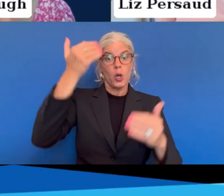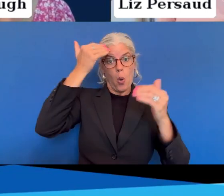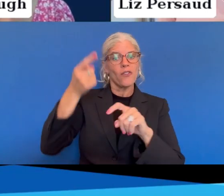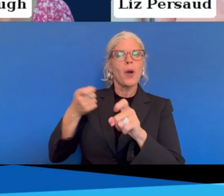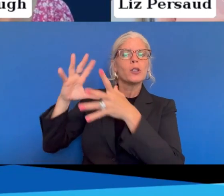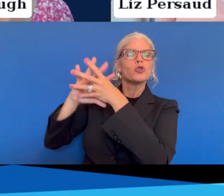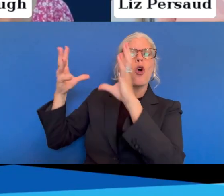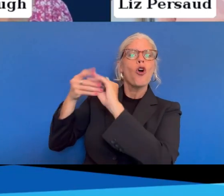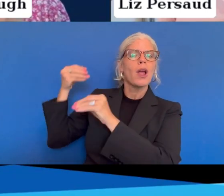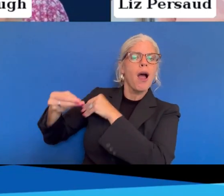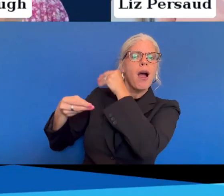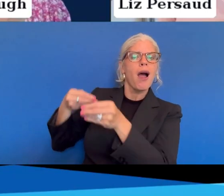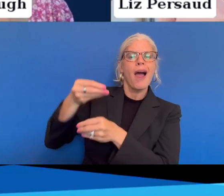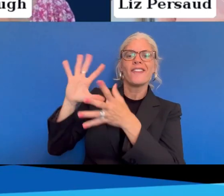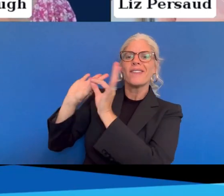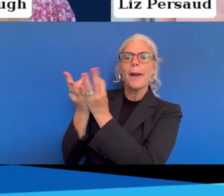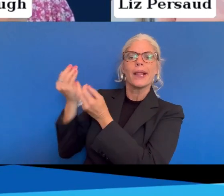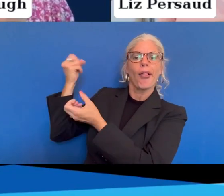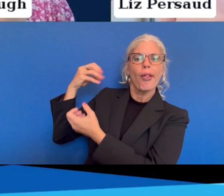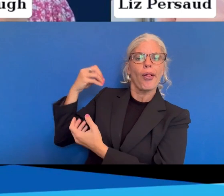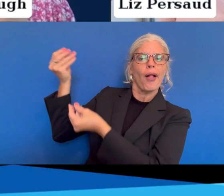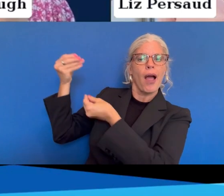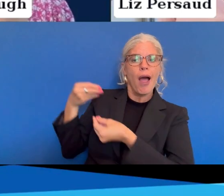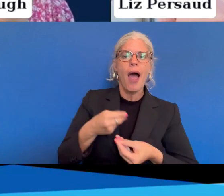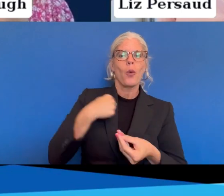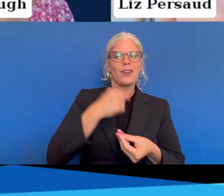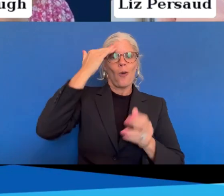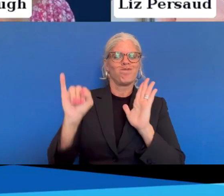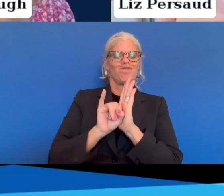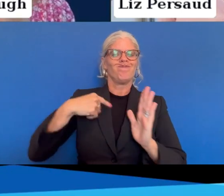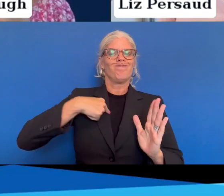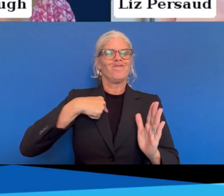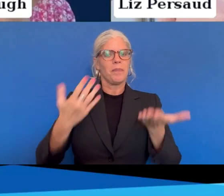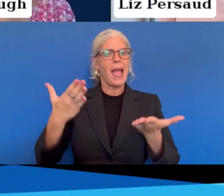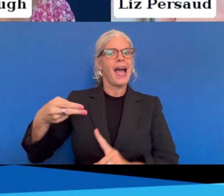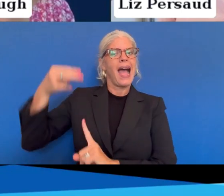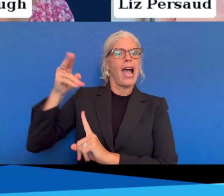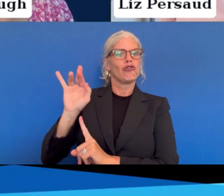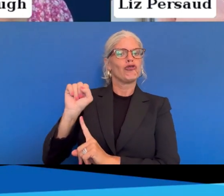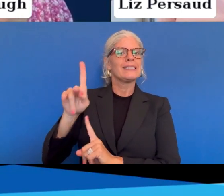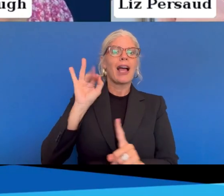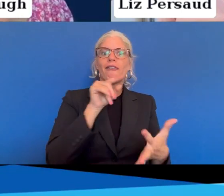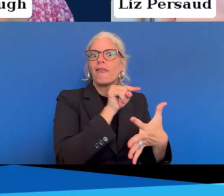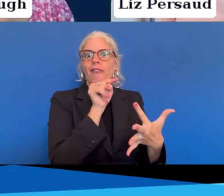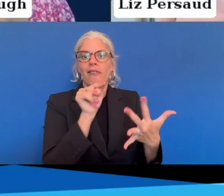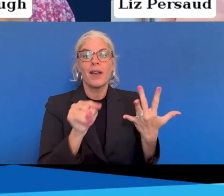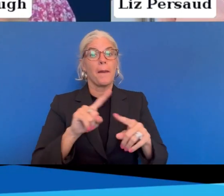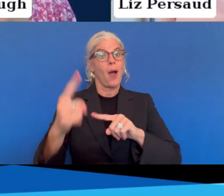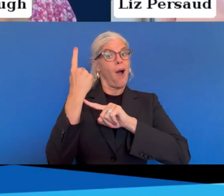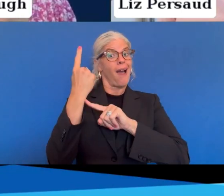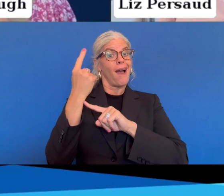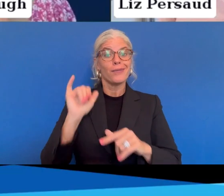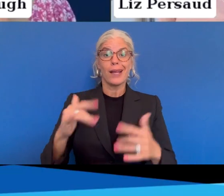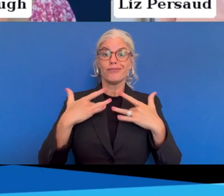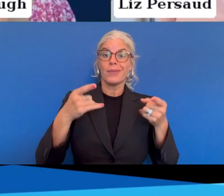might have a higher risk of something. But one of the things that occurs when we have another chronic or